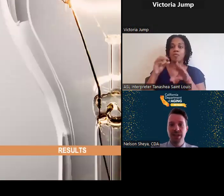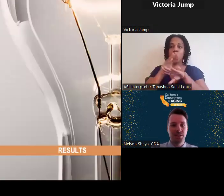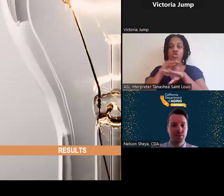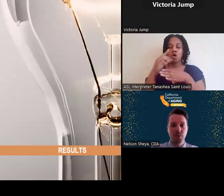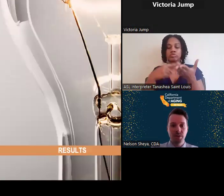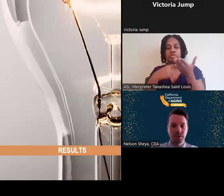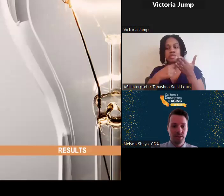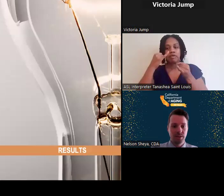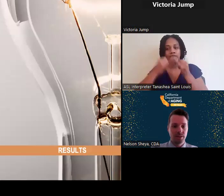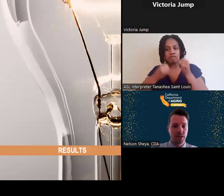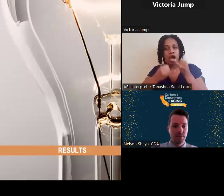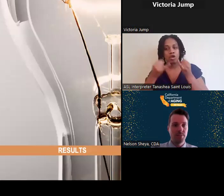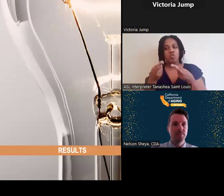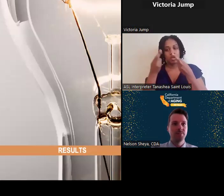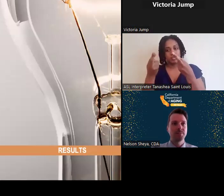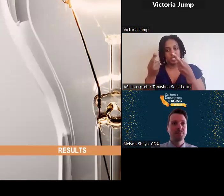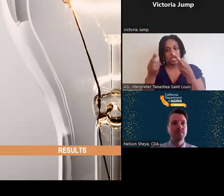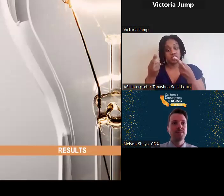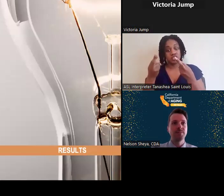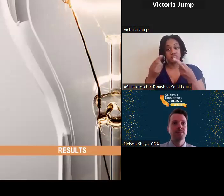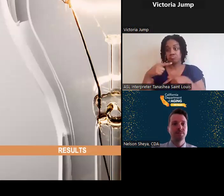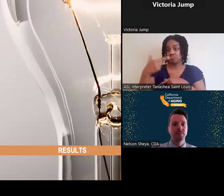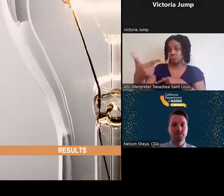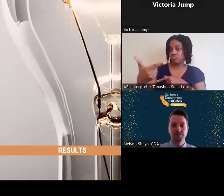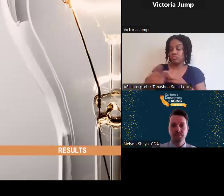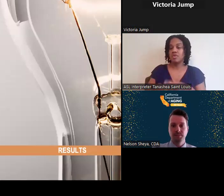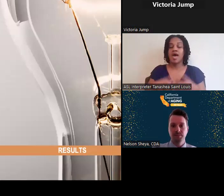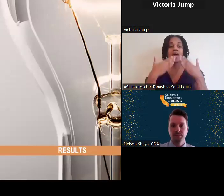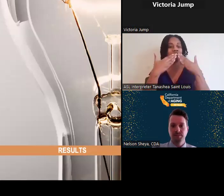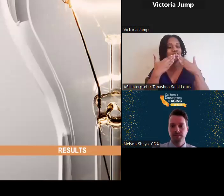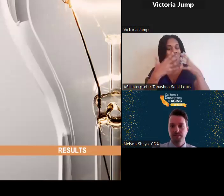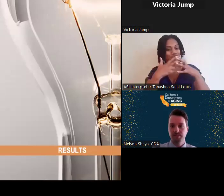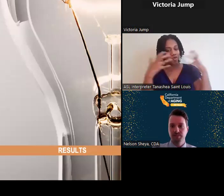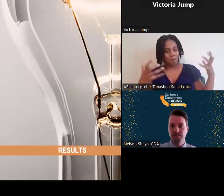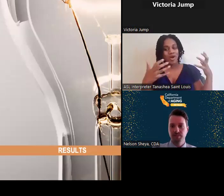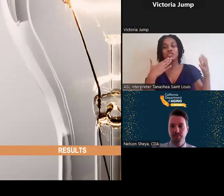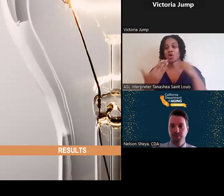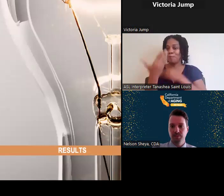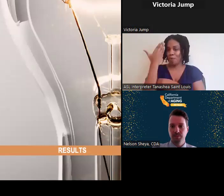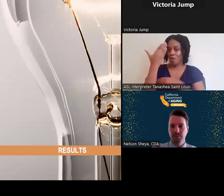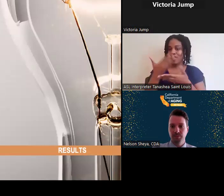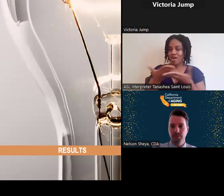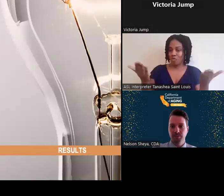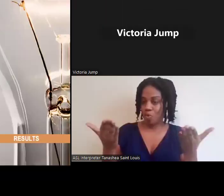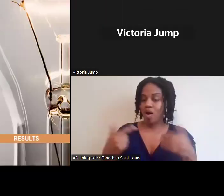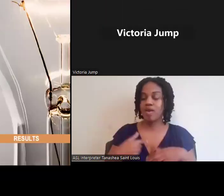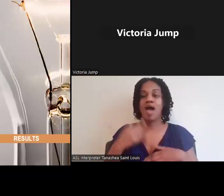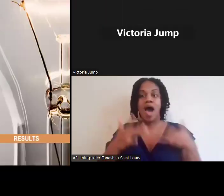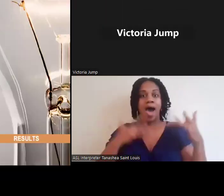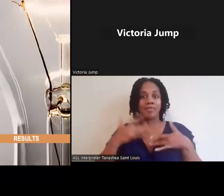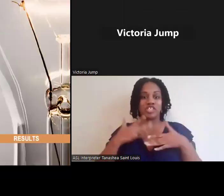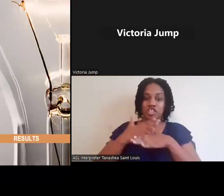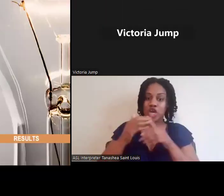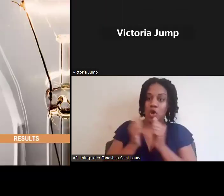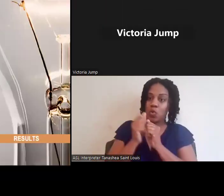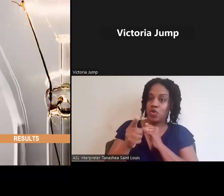final recommendation report. Jacob? Thank you very much, and good morning, everyone. I'm excited to share with